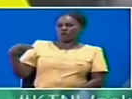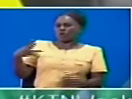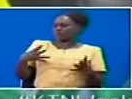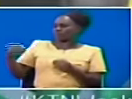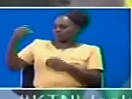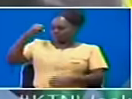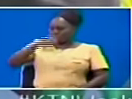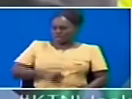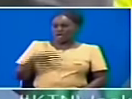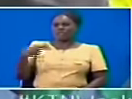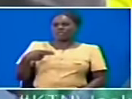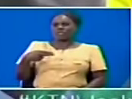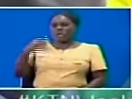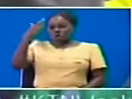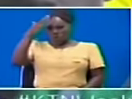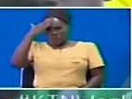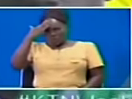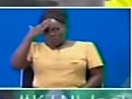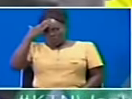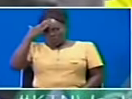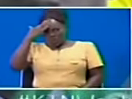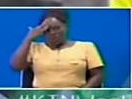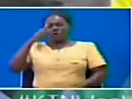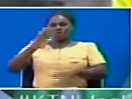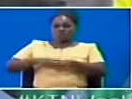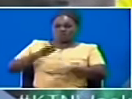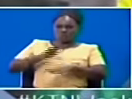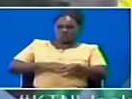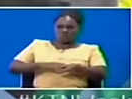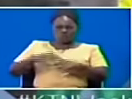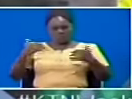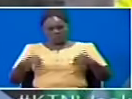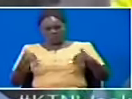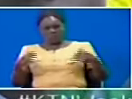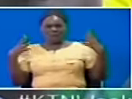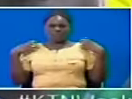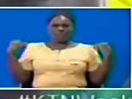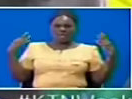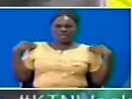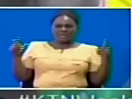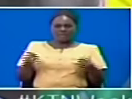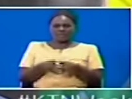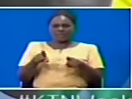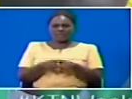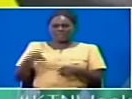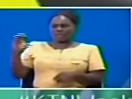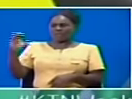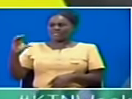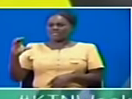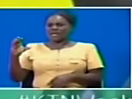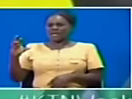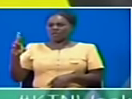Southampton, unajua vile life itakuwa mzuri. Kama Cristiano Ronaldo anaishi life